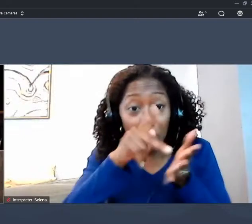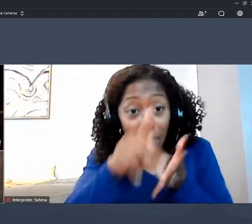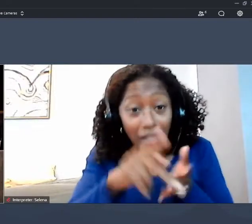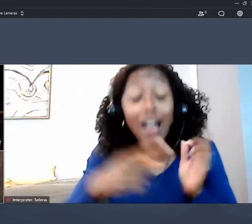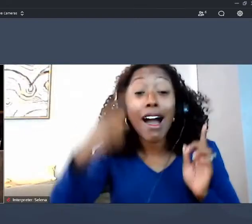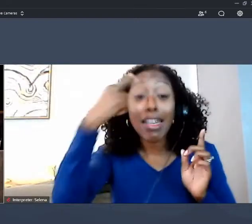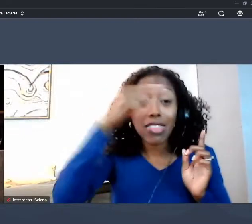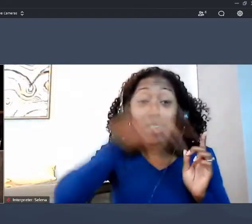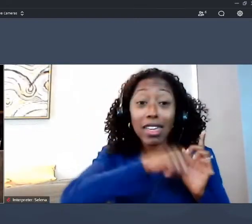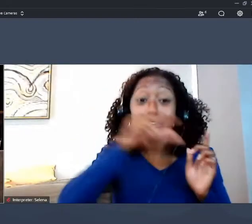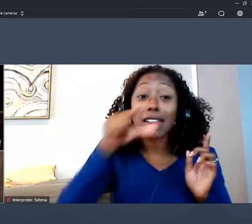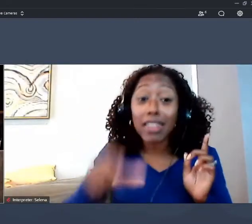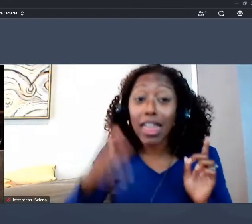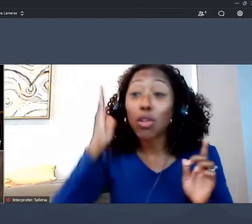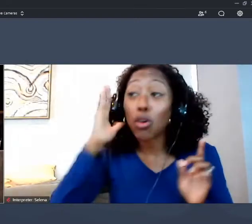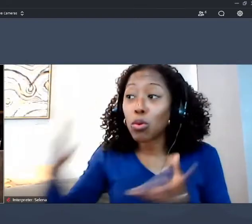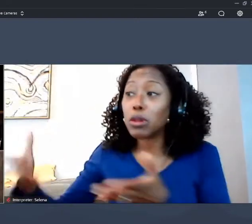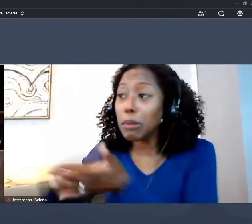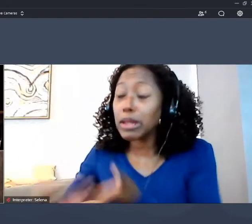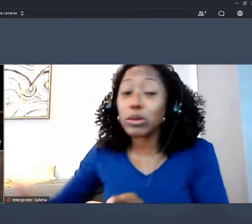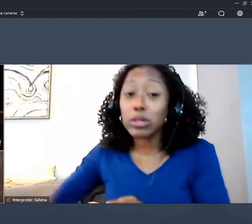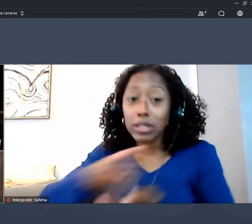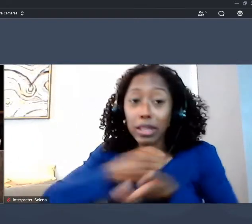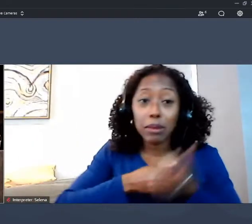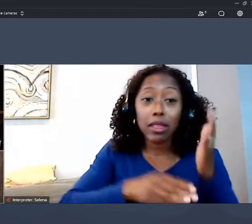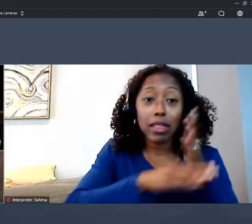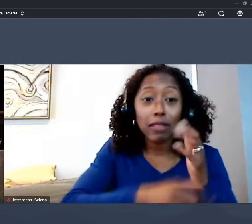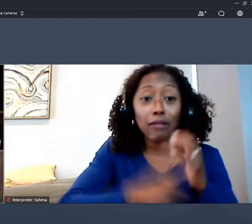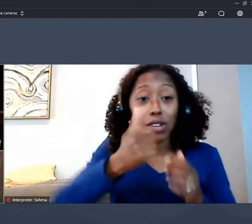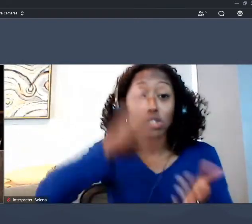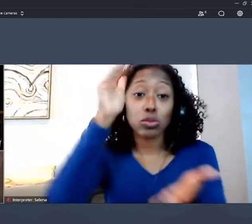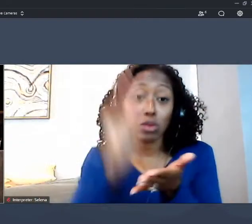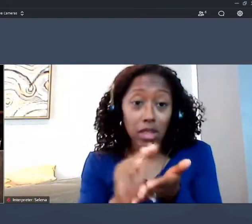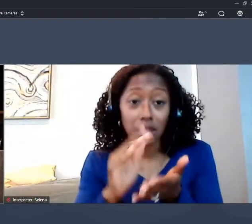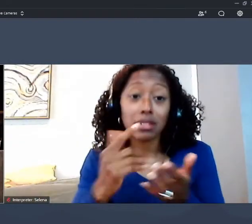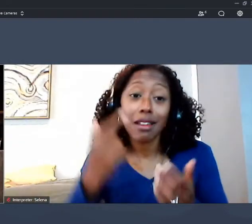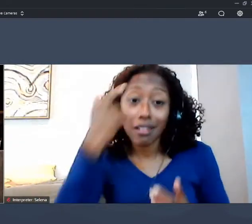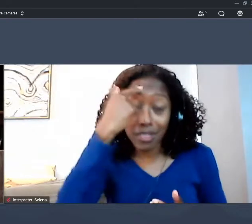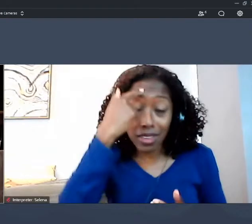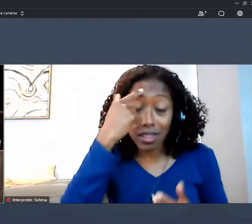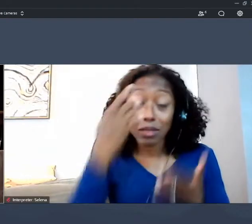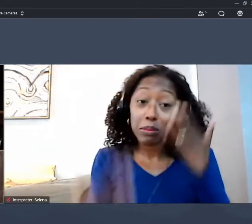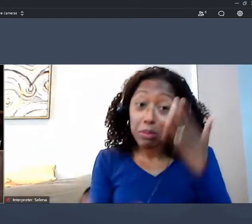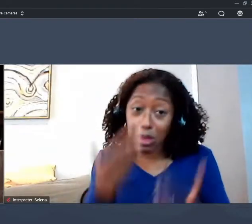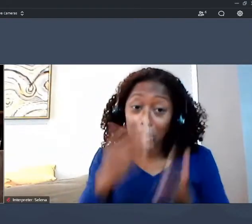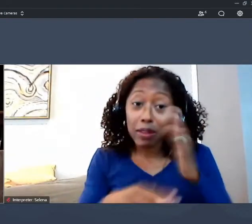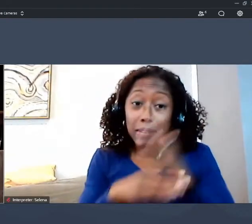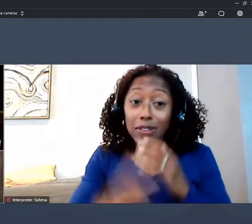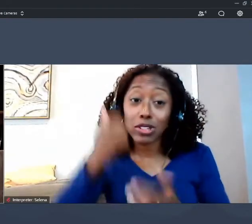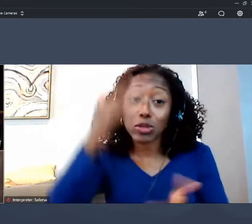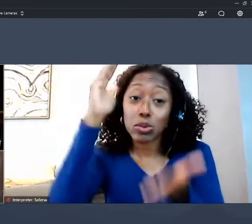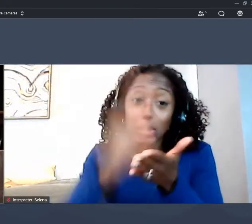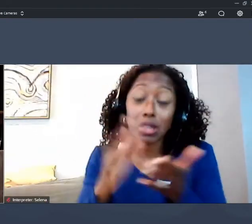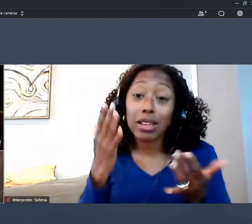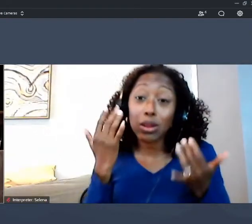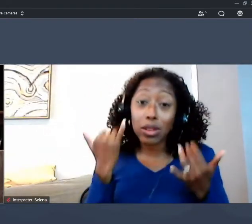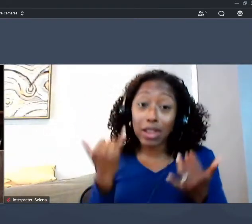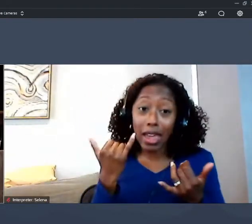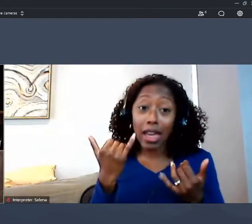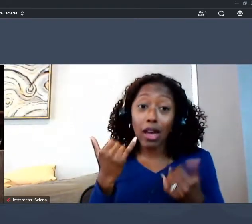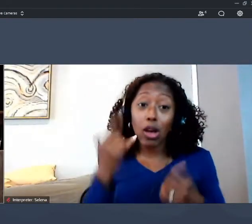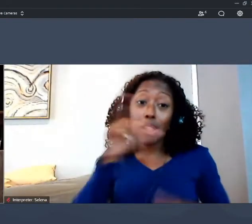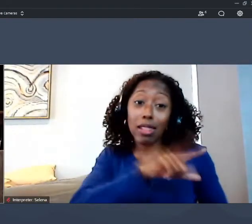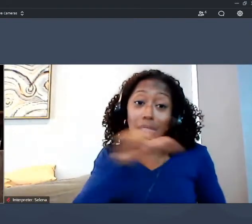money and we'll have fewer evictions, because this may be one way that we could get fewer evictions, because landlords now have a hassle